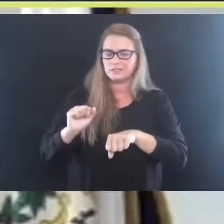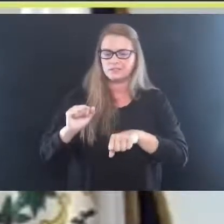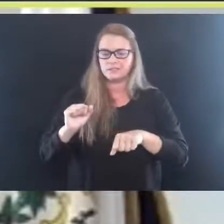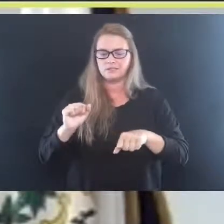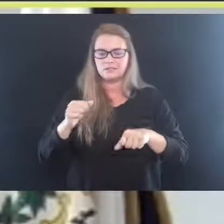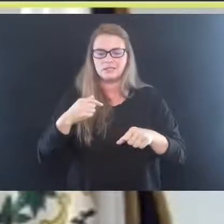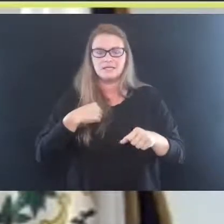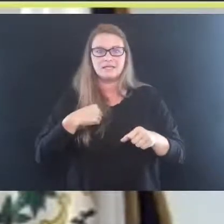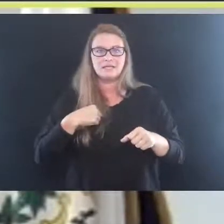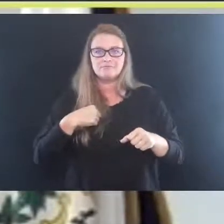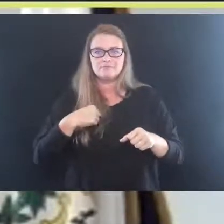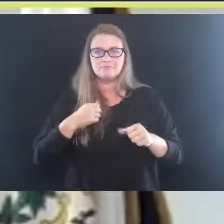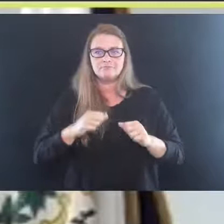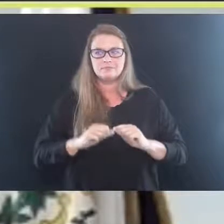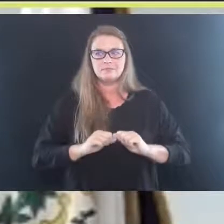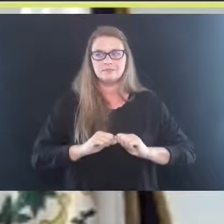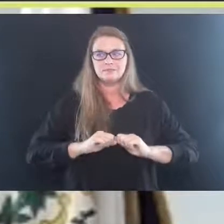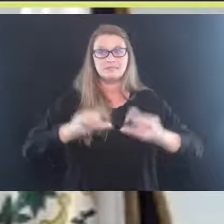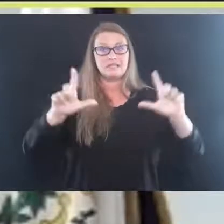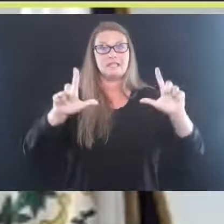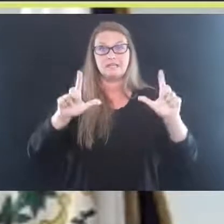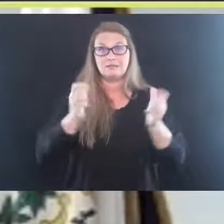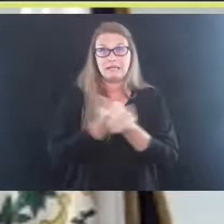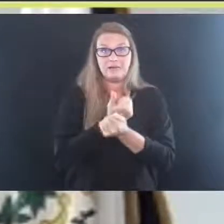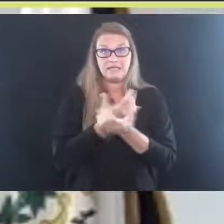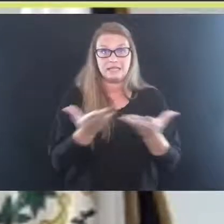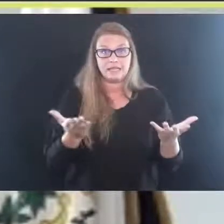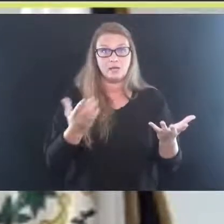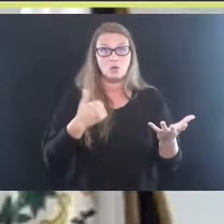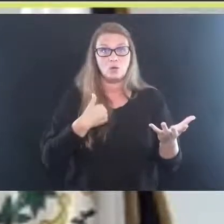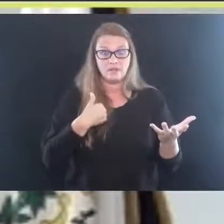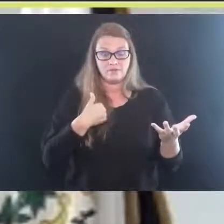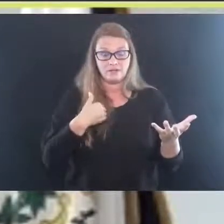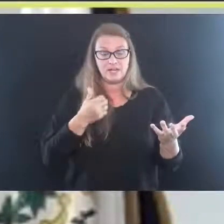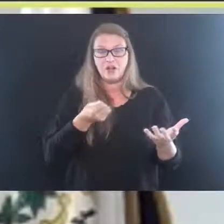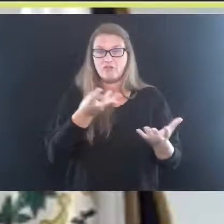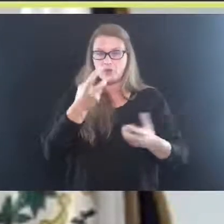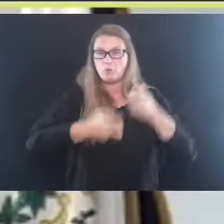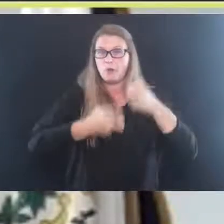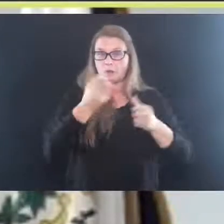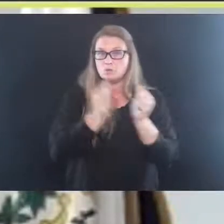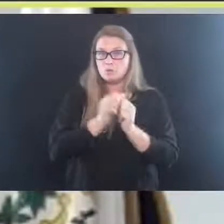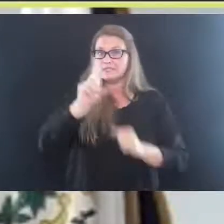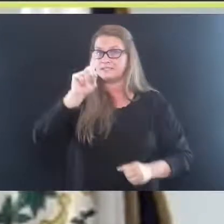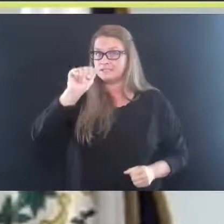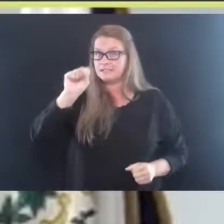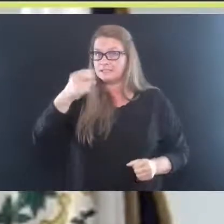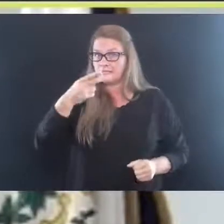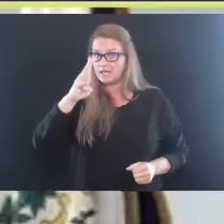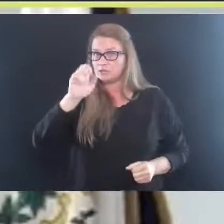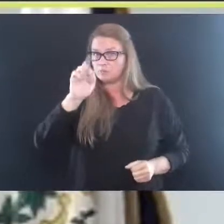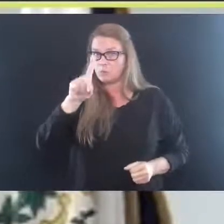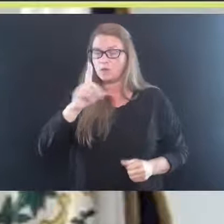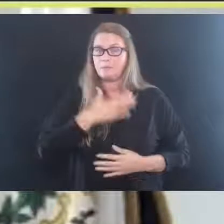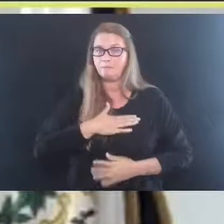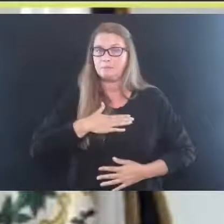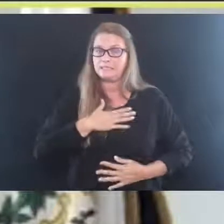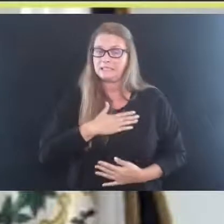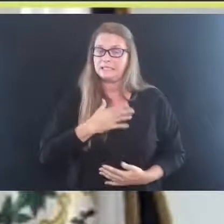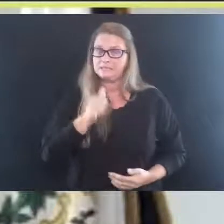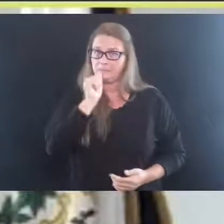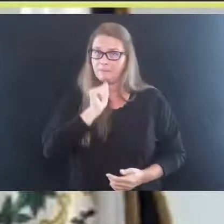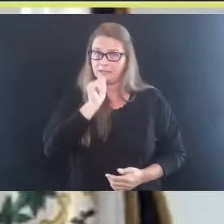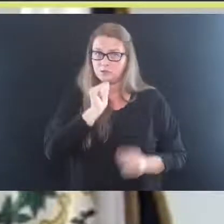certificates matched. We just want to mention again, still having a few quirks with the dashboard, so please bear with us on that.